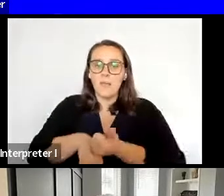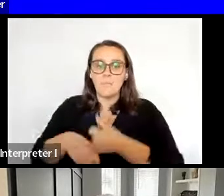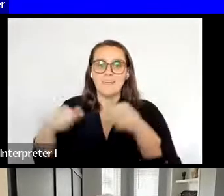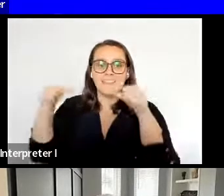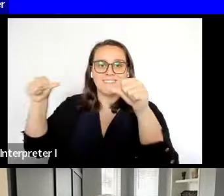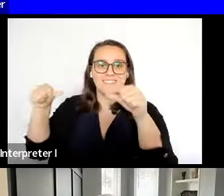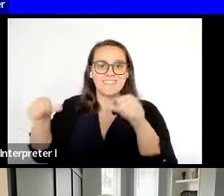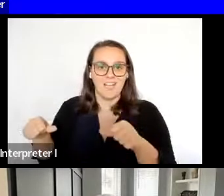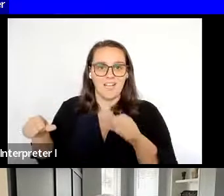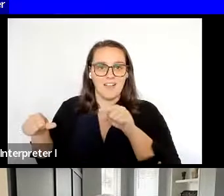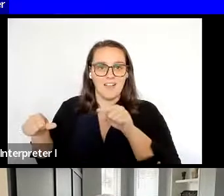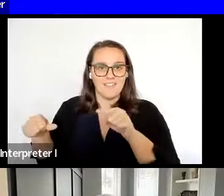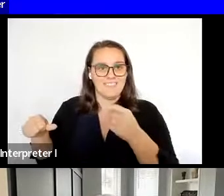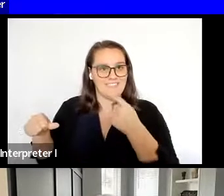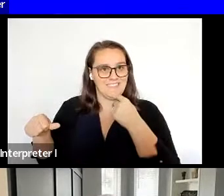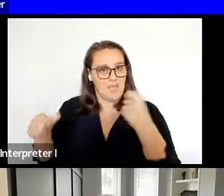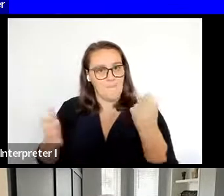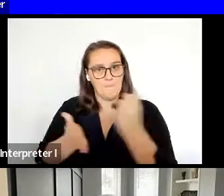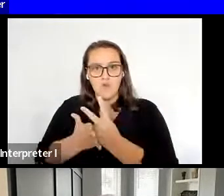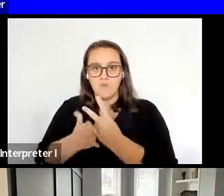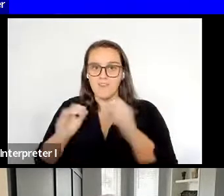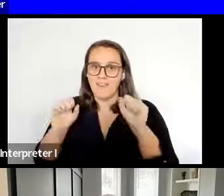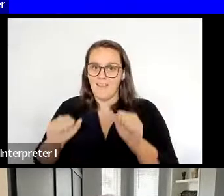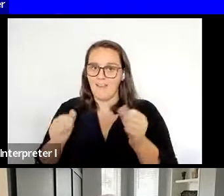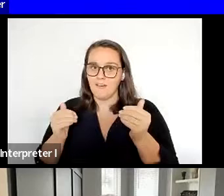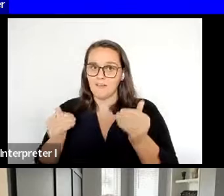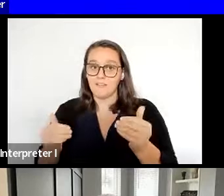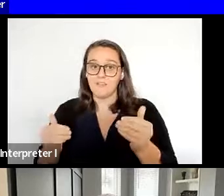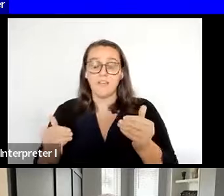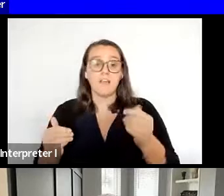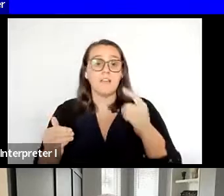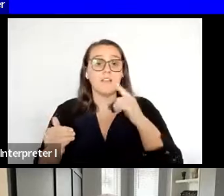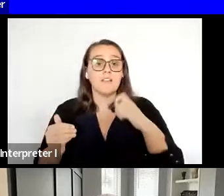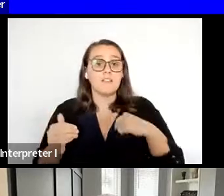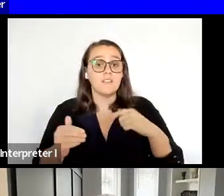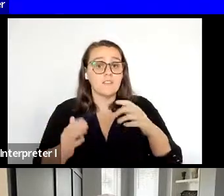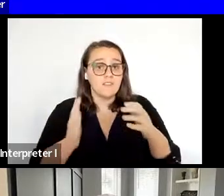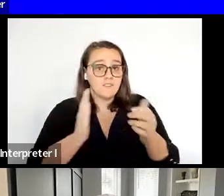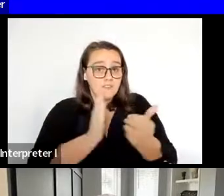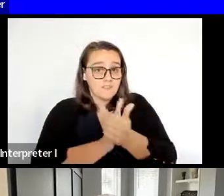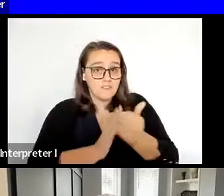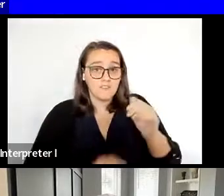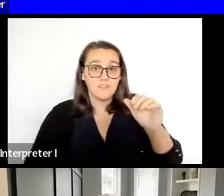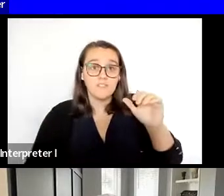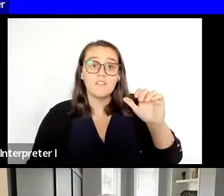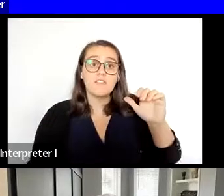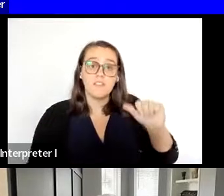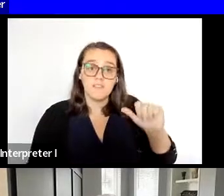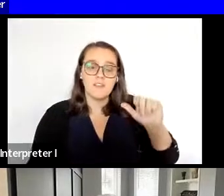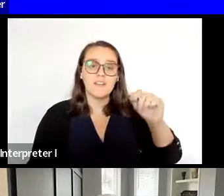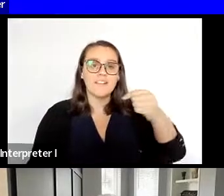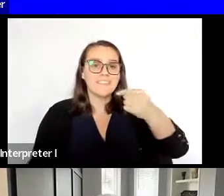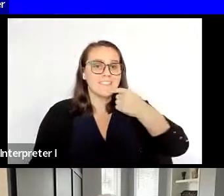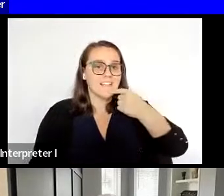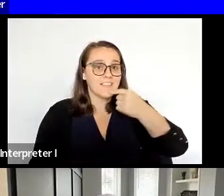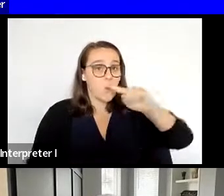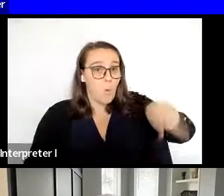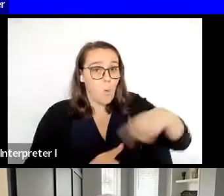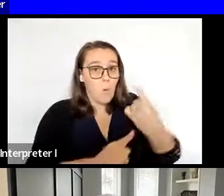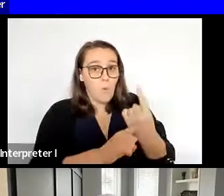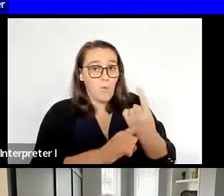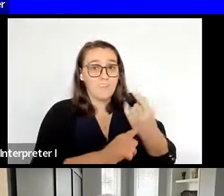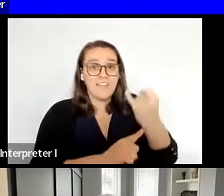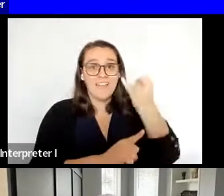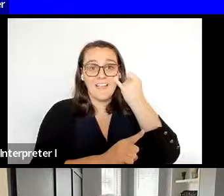D says, DDOT may install signage only if DDOT A determines that allowing a